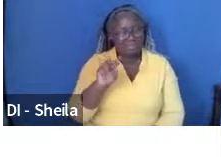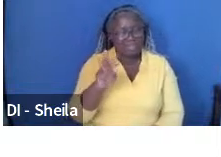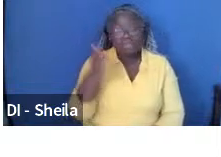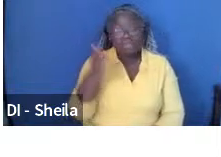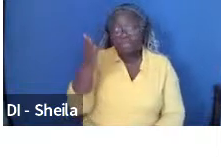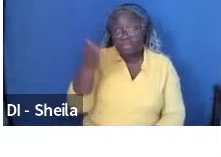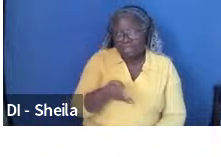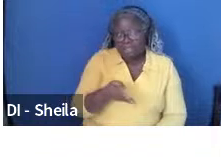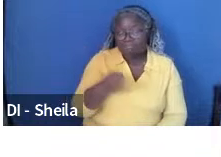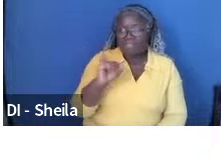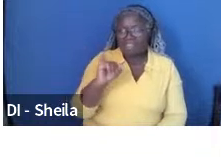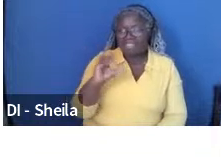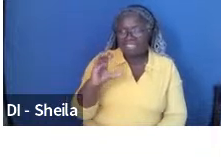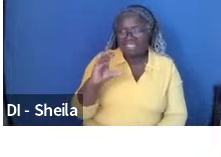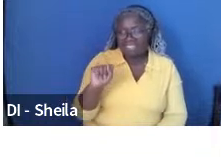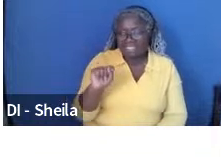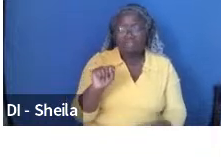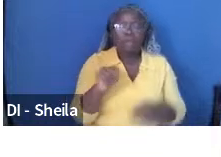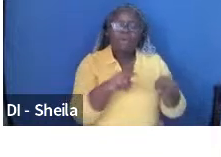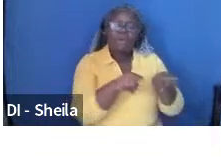their website,